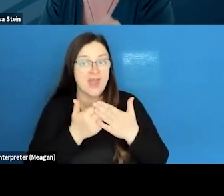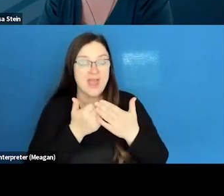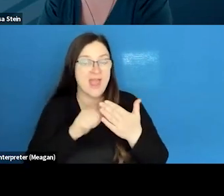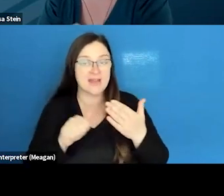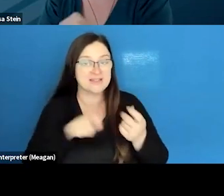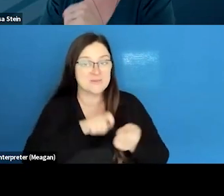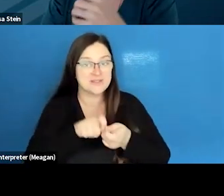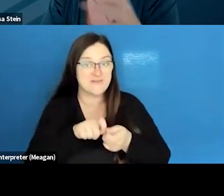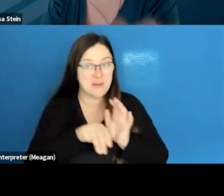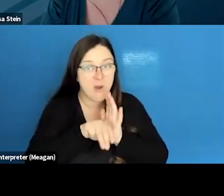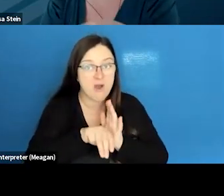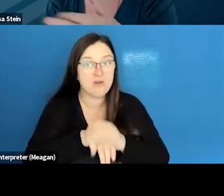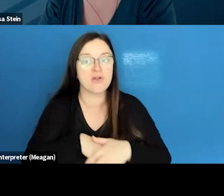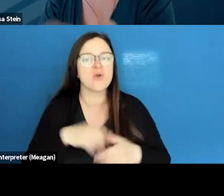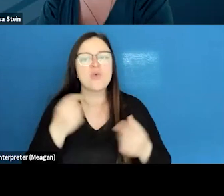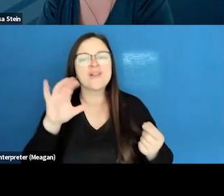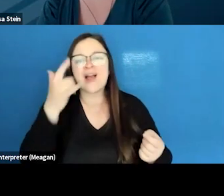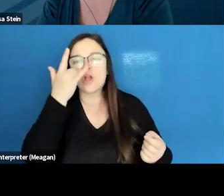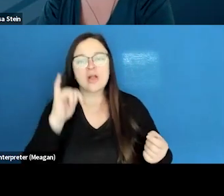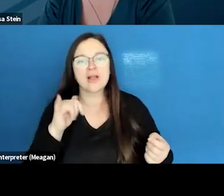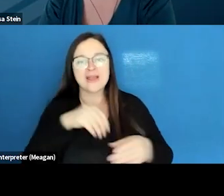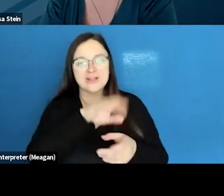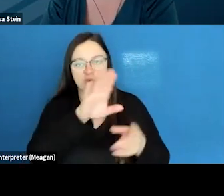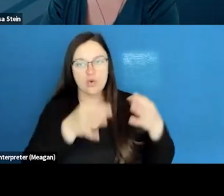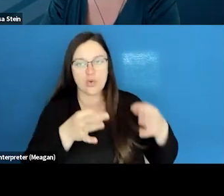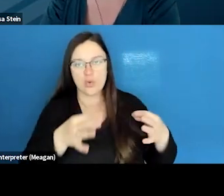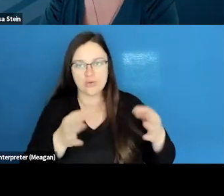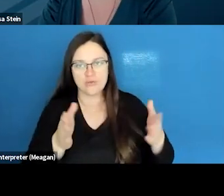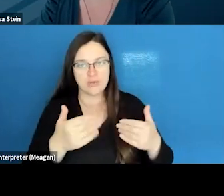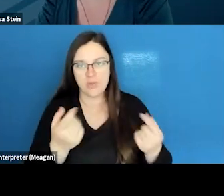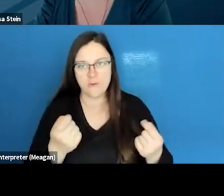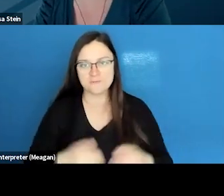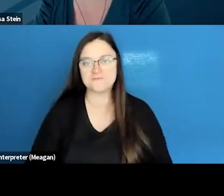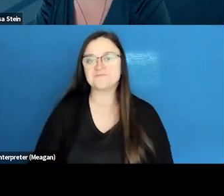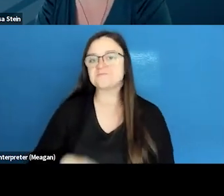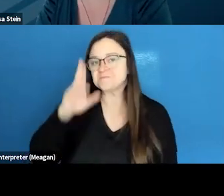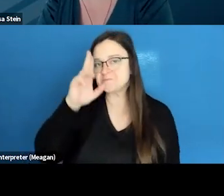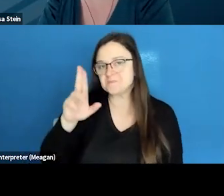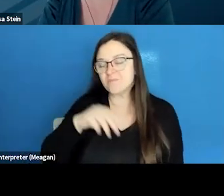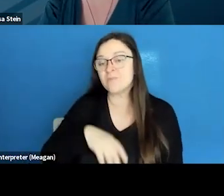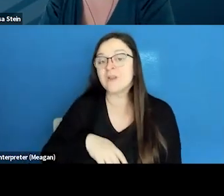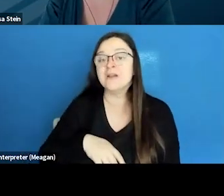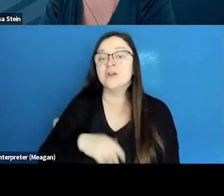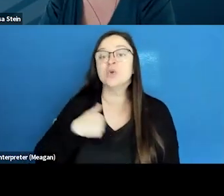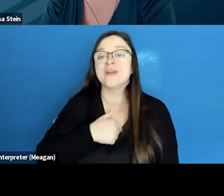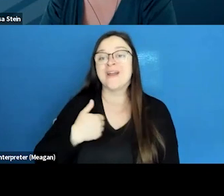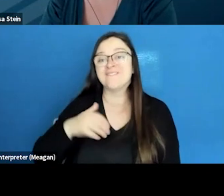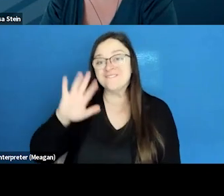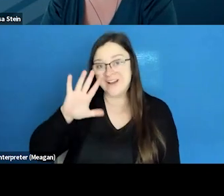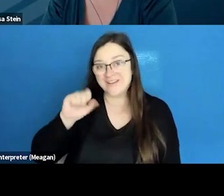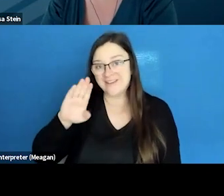management model? What does that look like in your courtroom? So we have 5 case managers who are